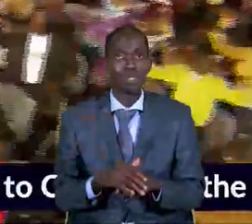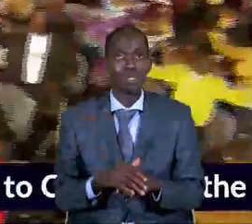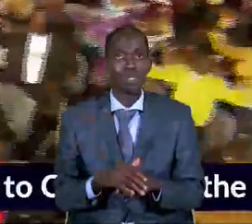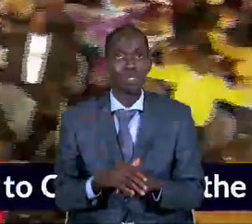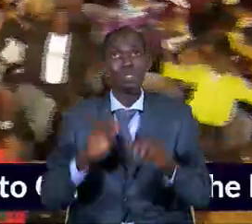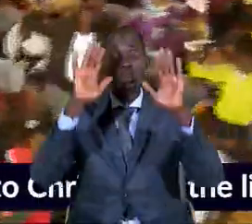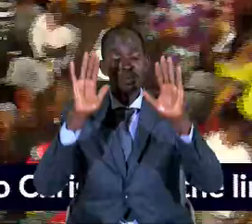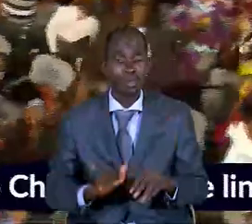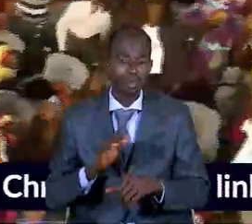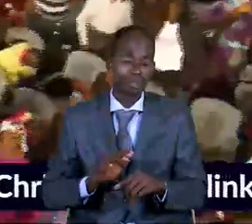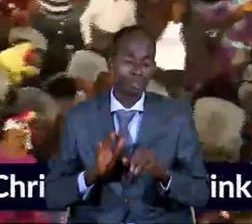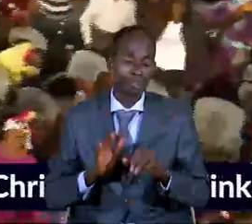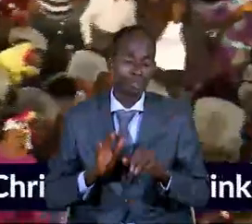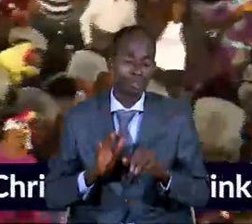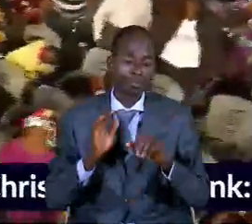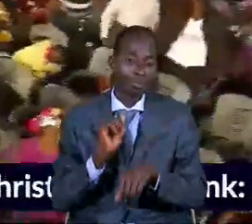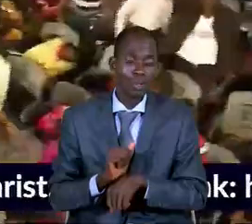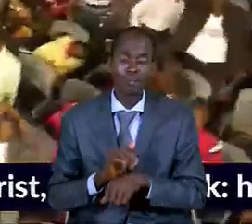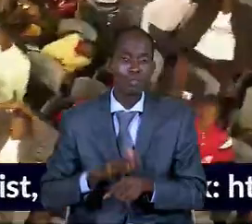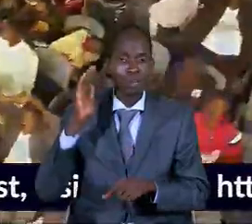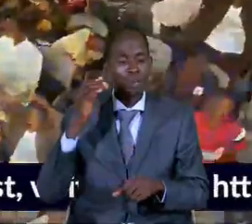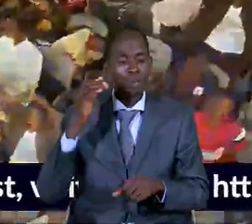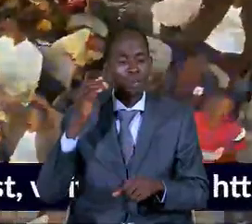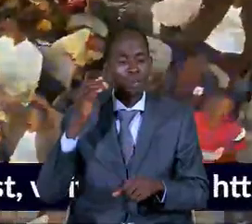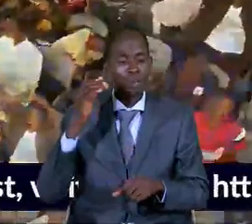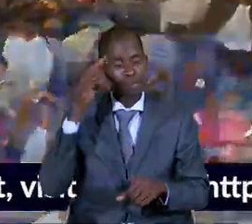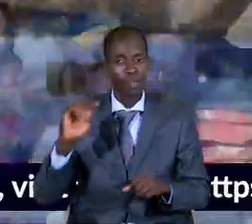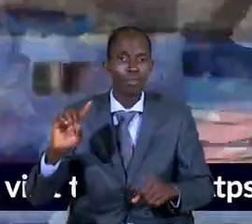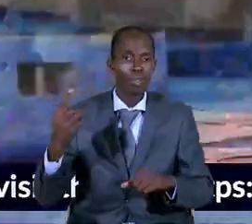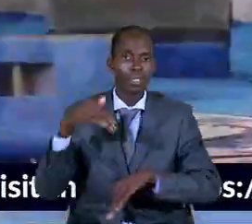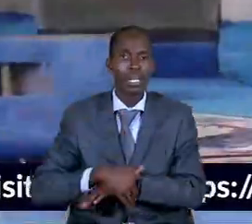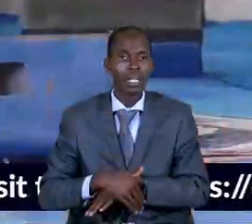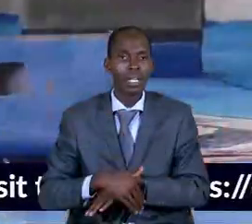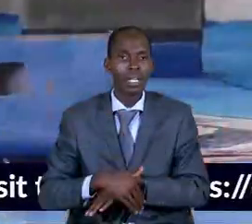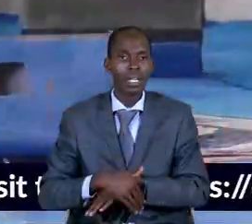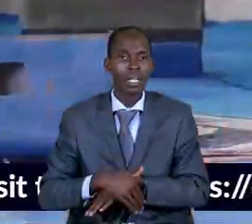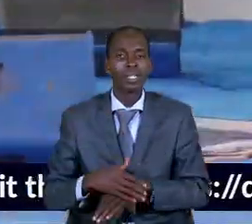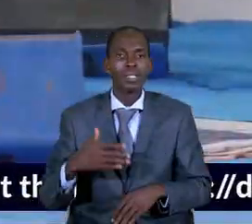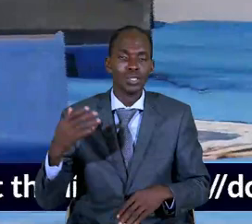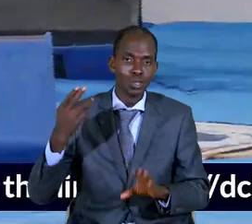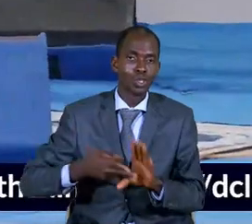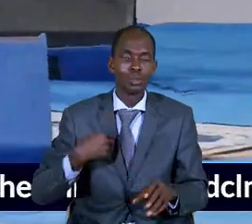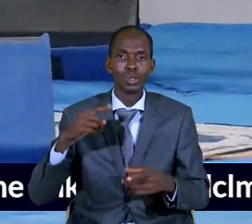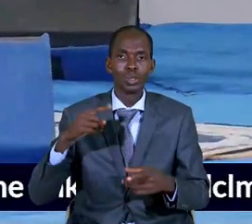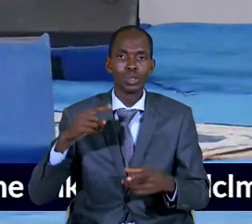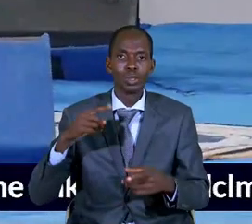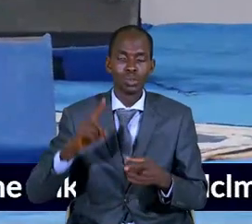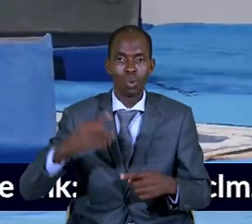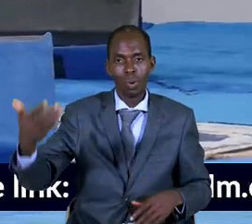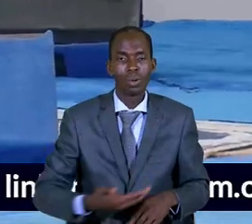Miracle explosion tonight. First night. Join me and welcome the man of God.